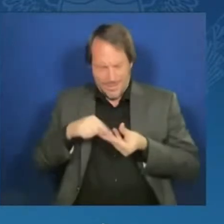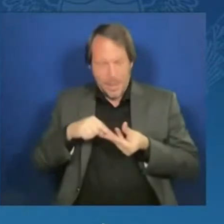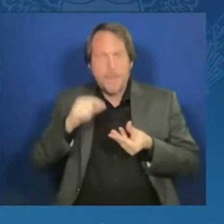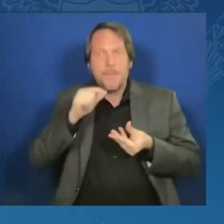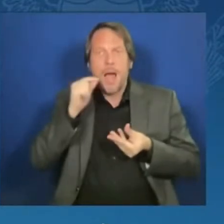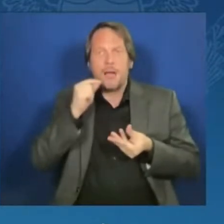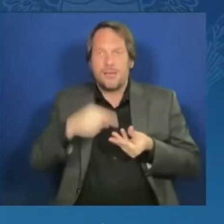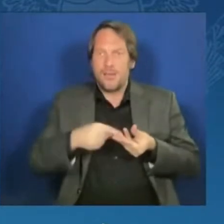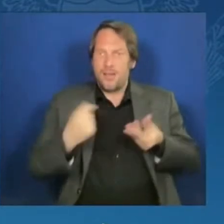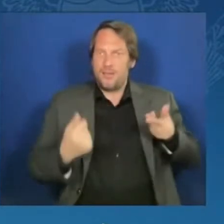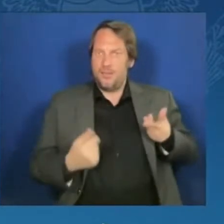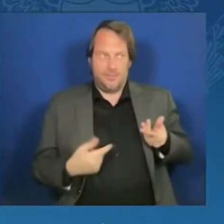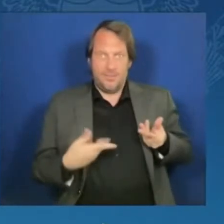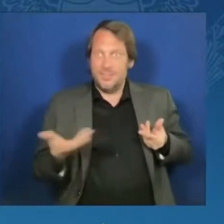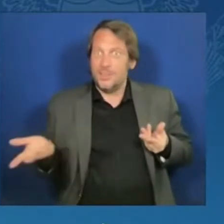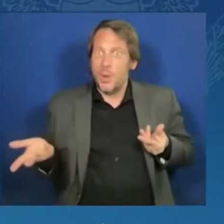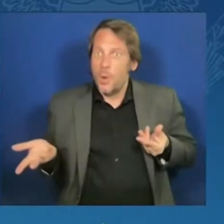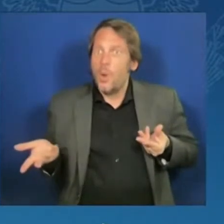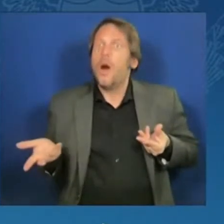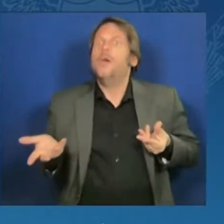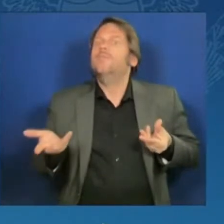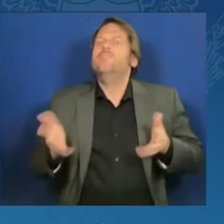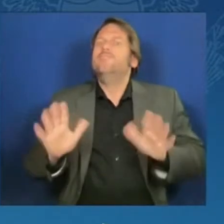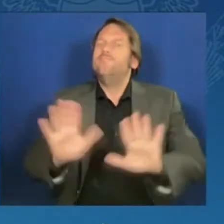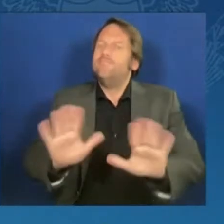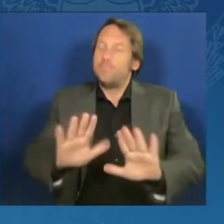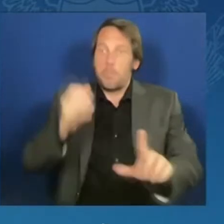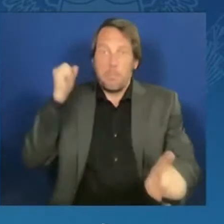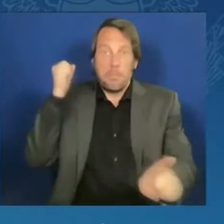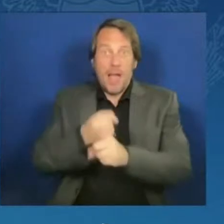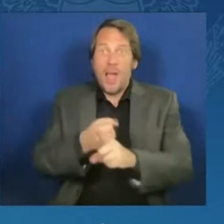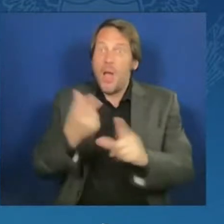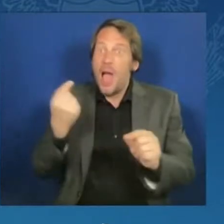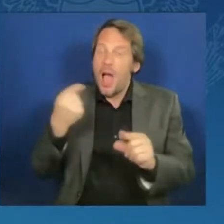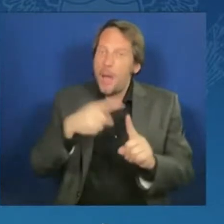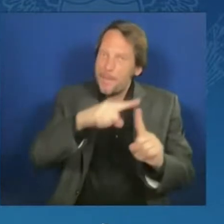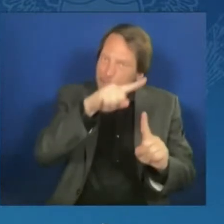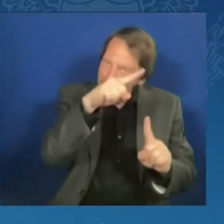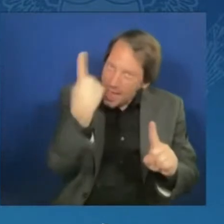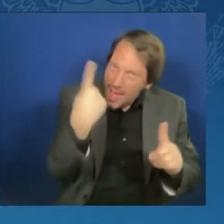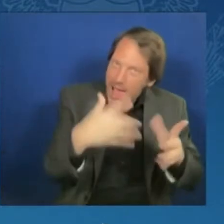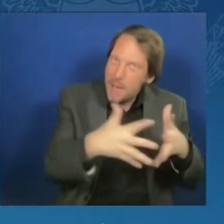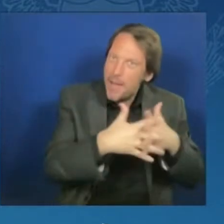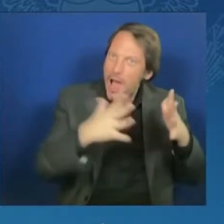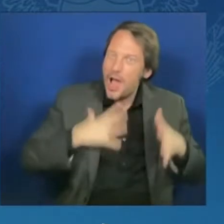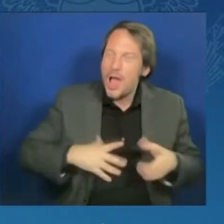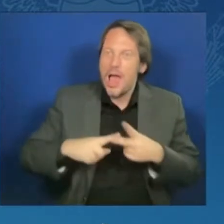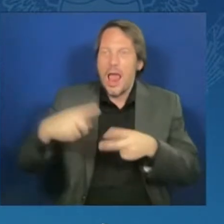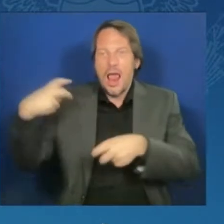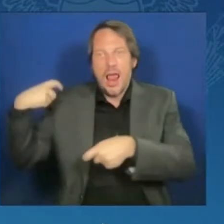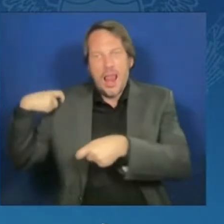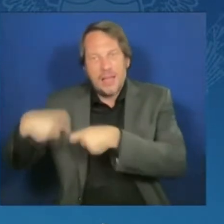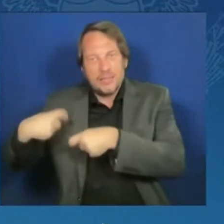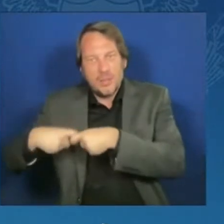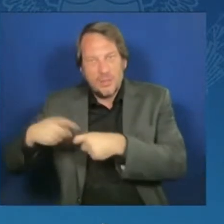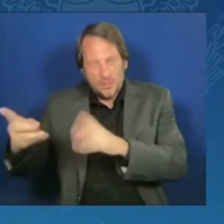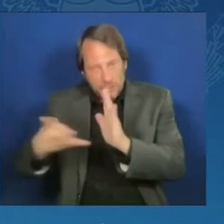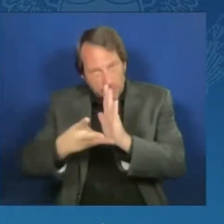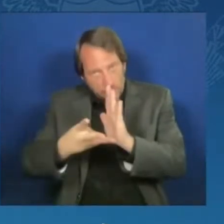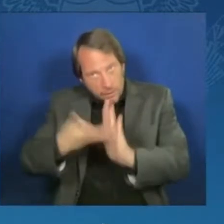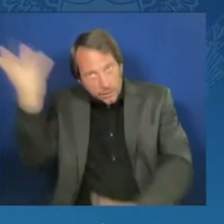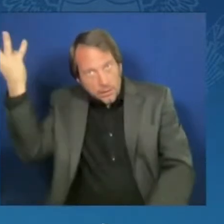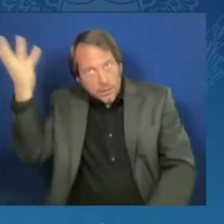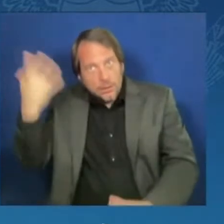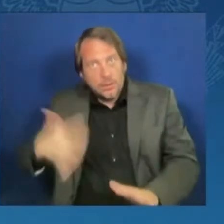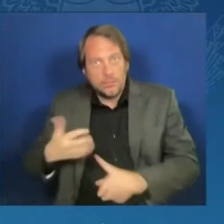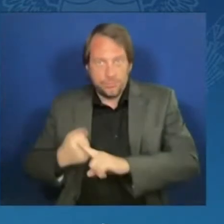are four times more likely to be arrested for marijuana possession. And the disparity is even